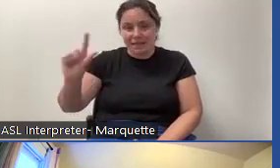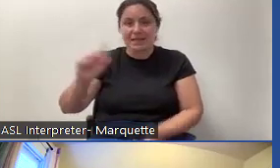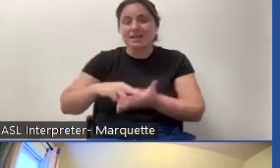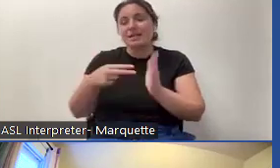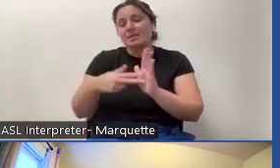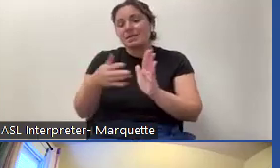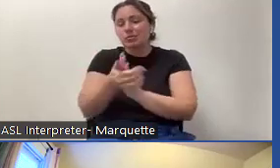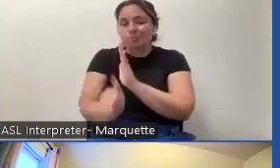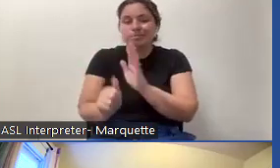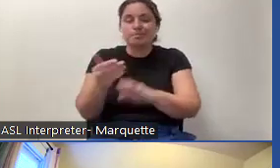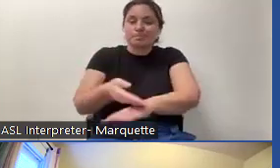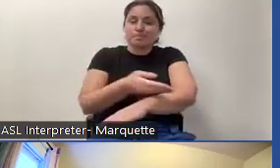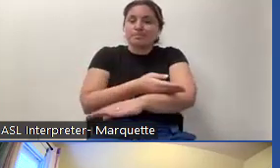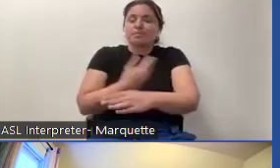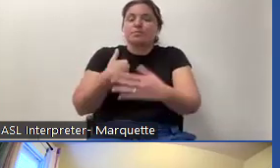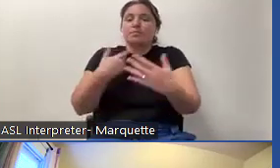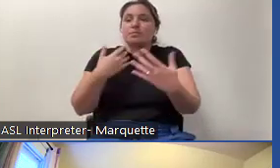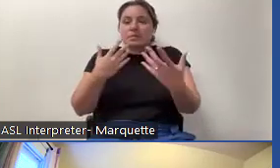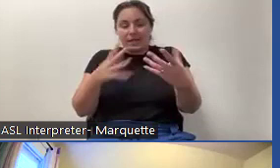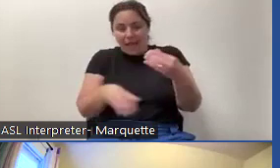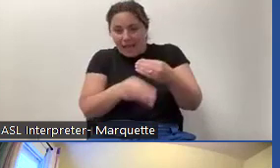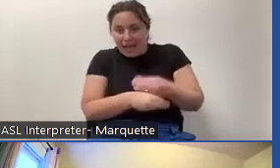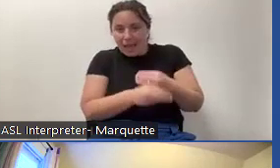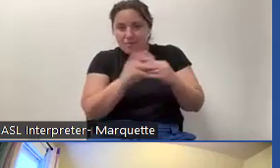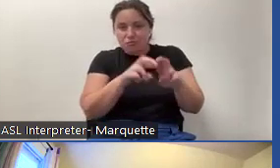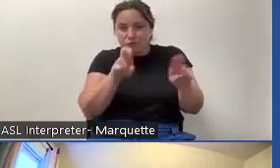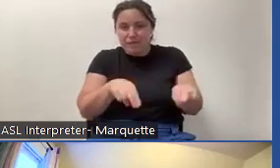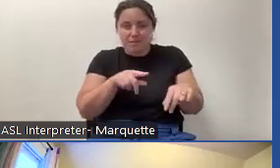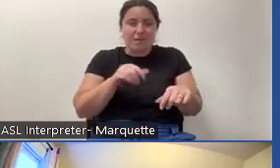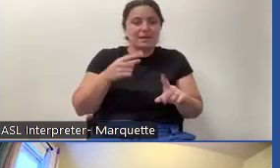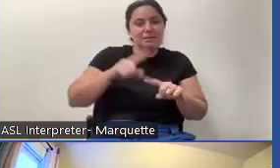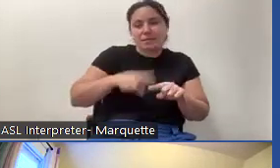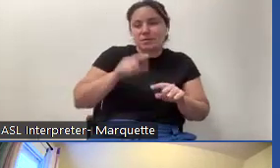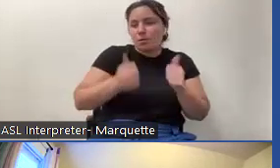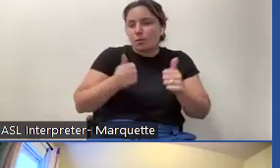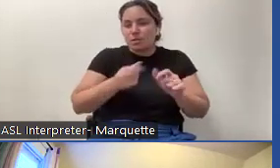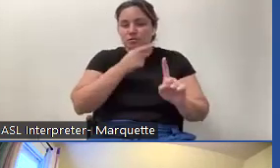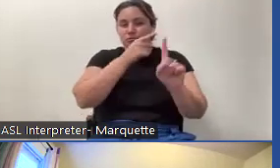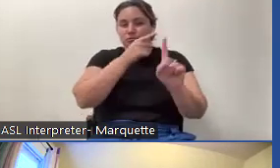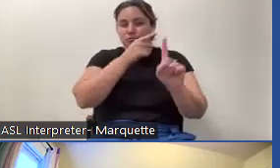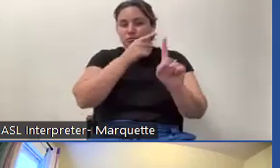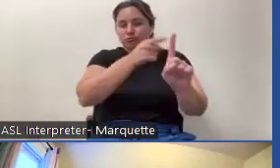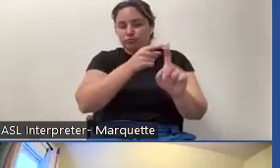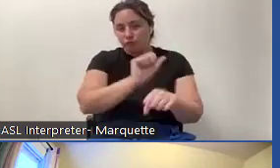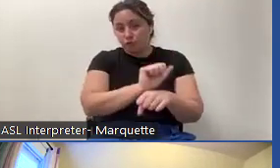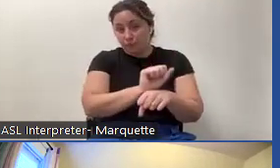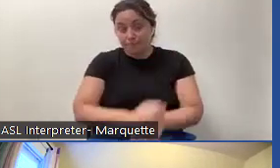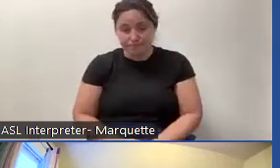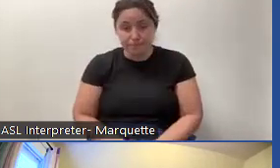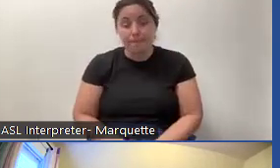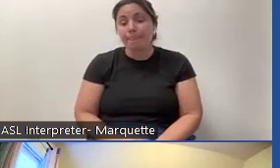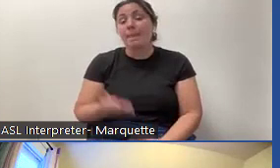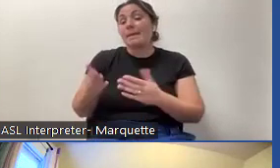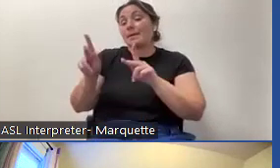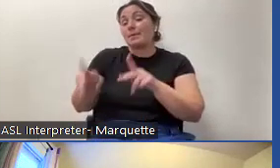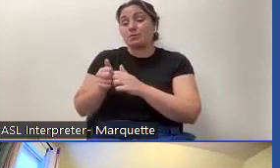experience and skills to that resume for a specific job goal that they may have in mind. Perhaps maybe a person with a disability